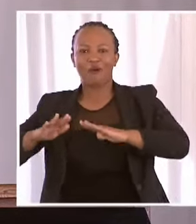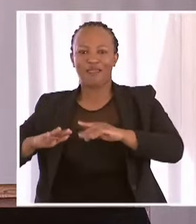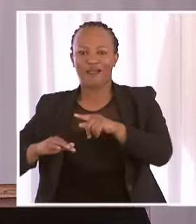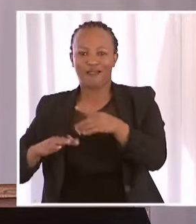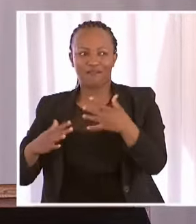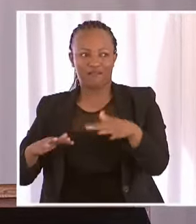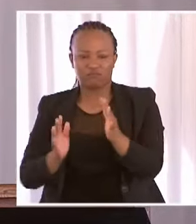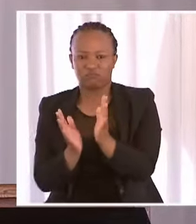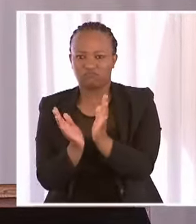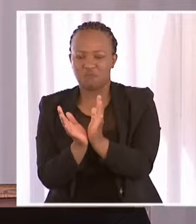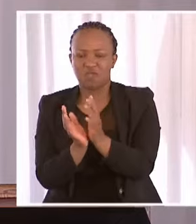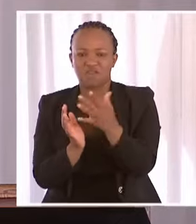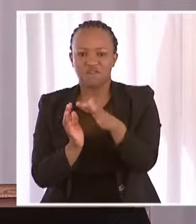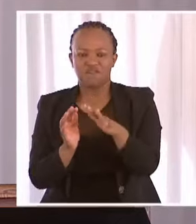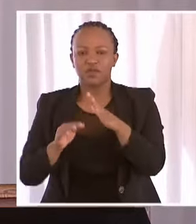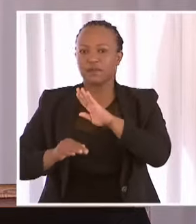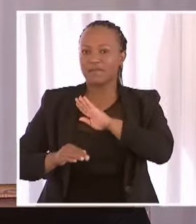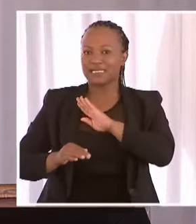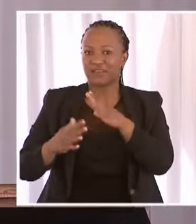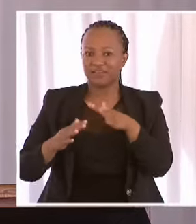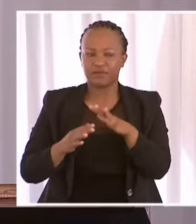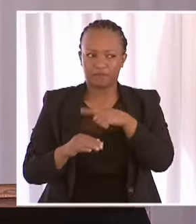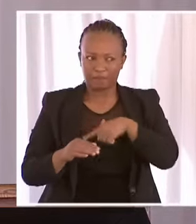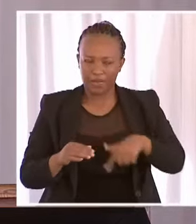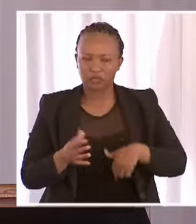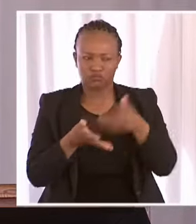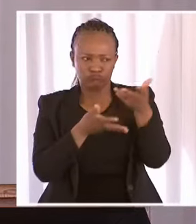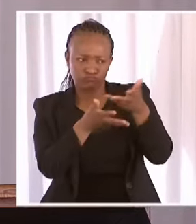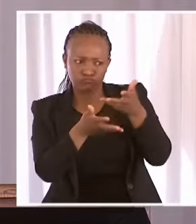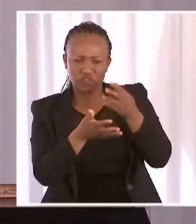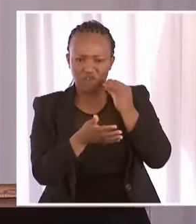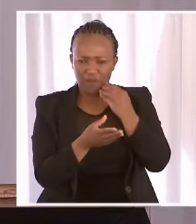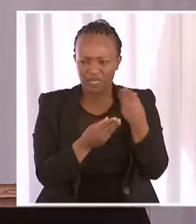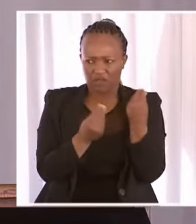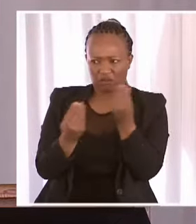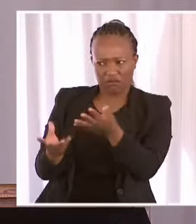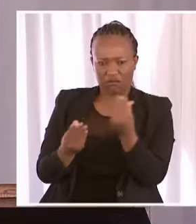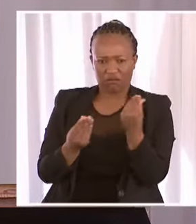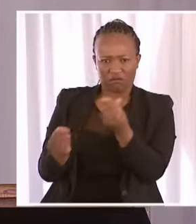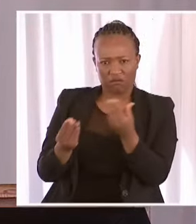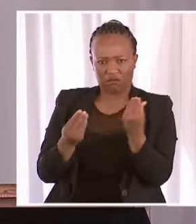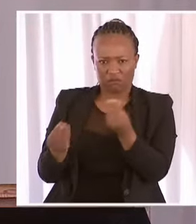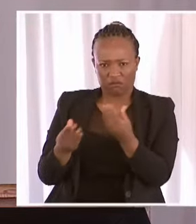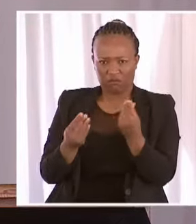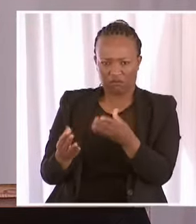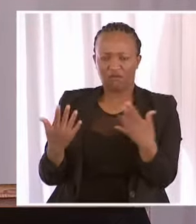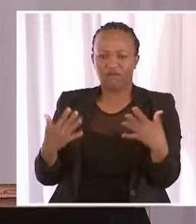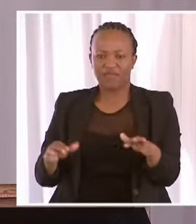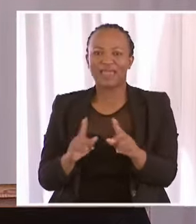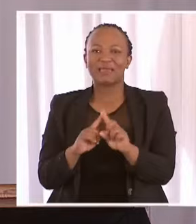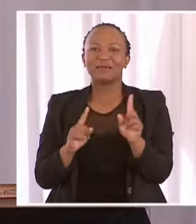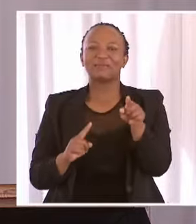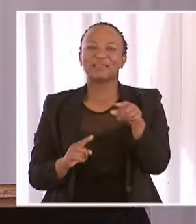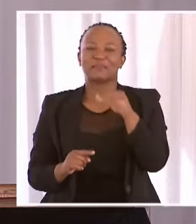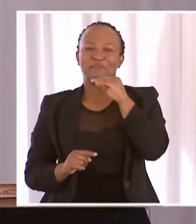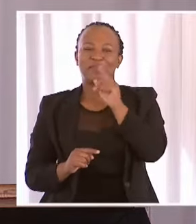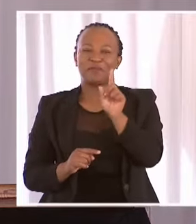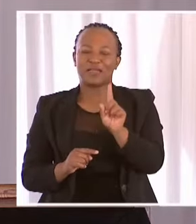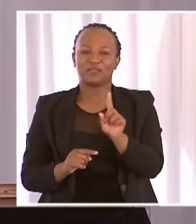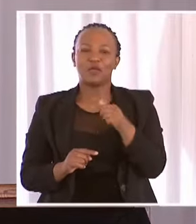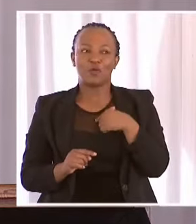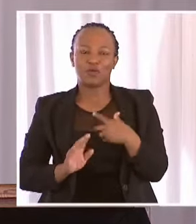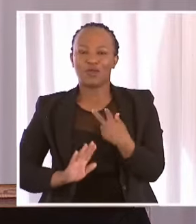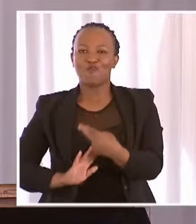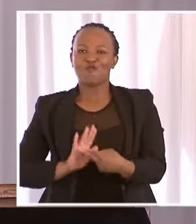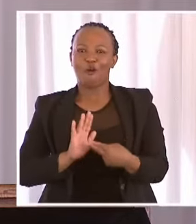their military intelligence, even the president, and presenting the information, which meant that we played a